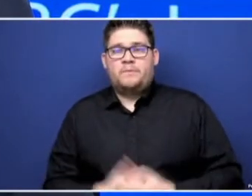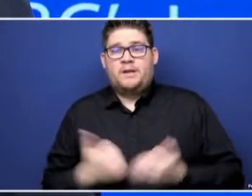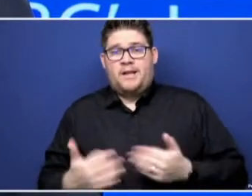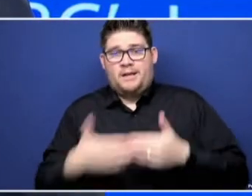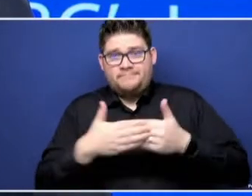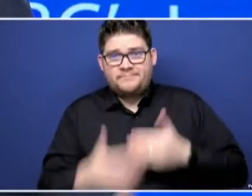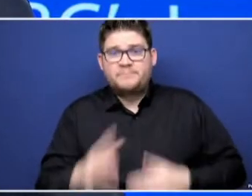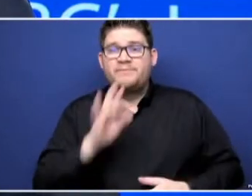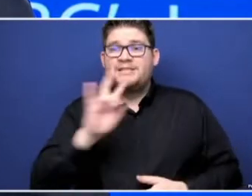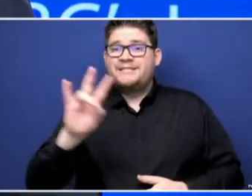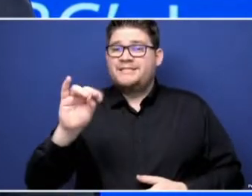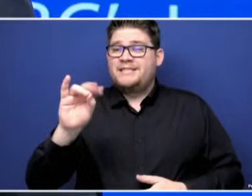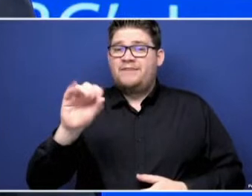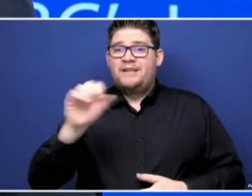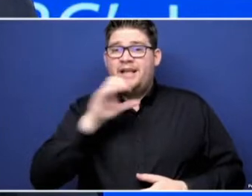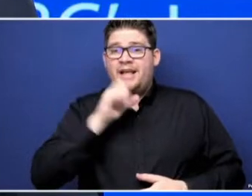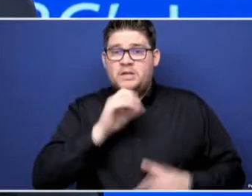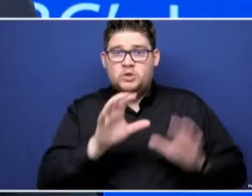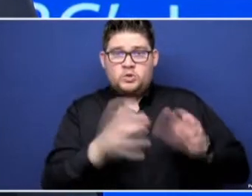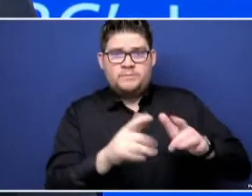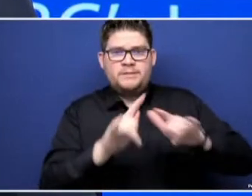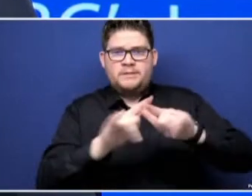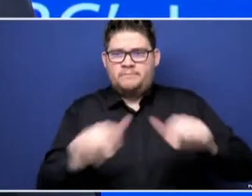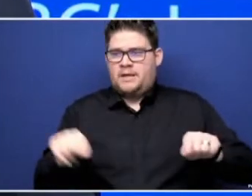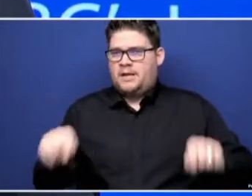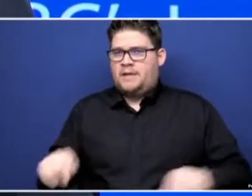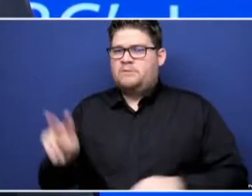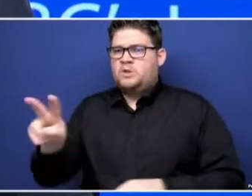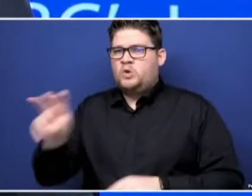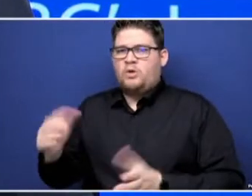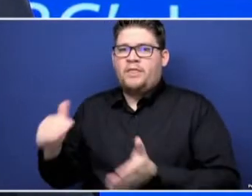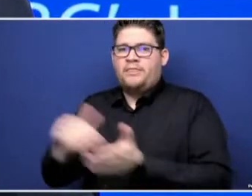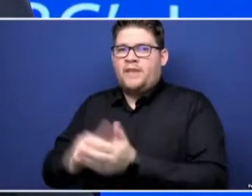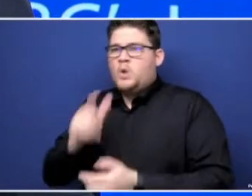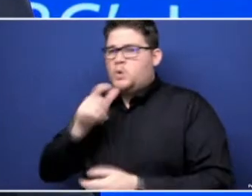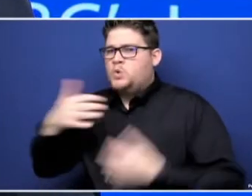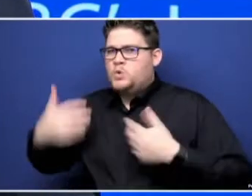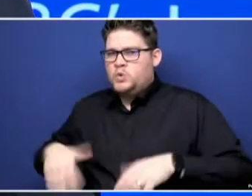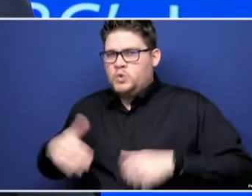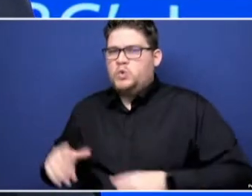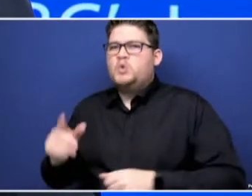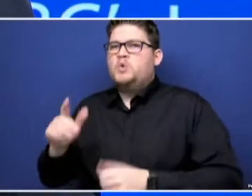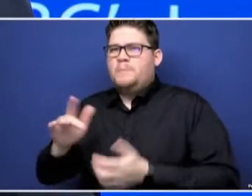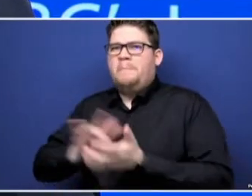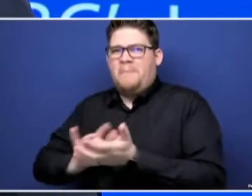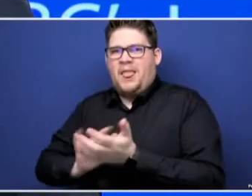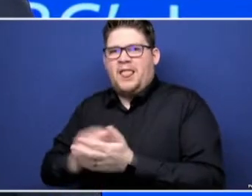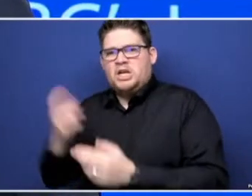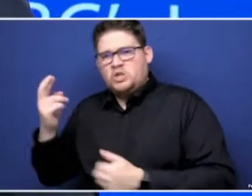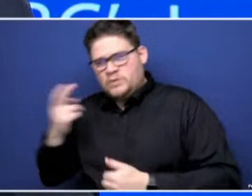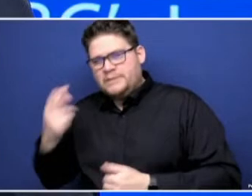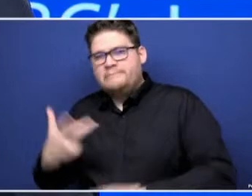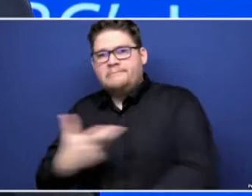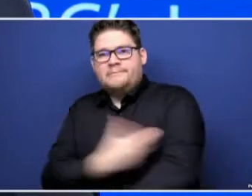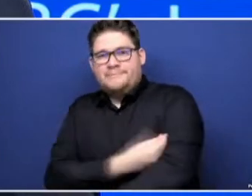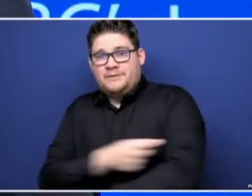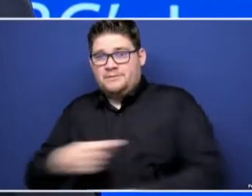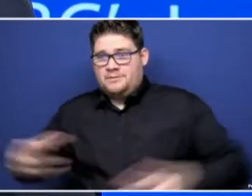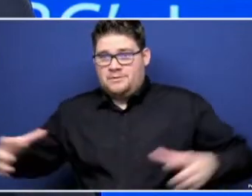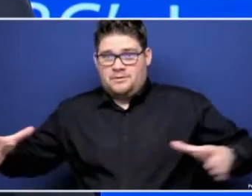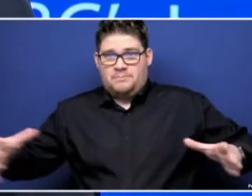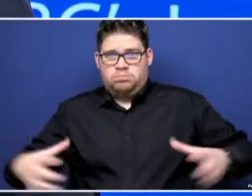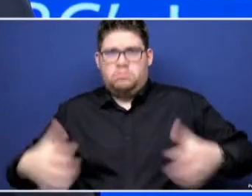enough to continue to be working, don't have to give up pay to get vaccinated. We want to make sure